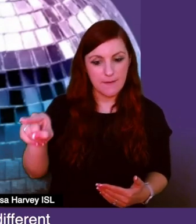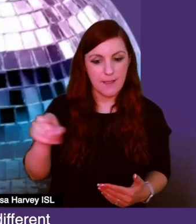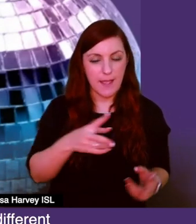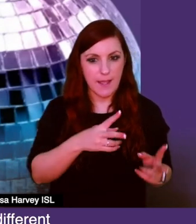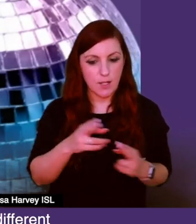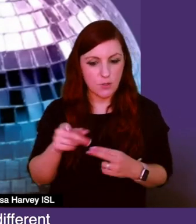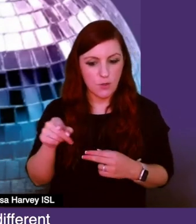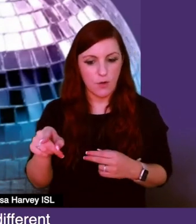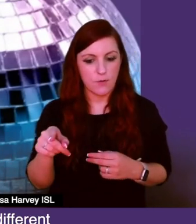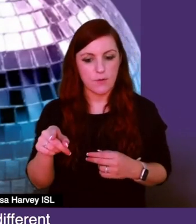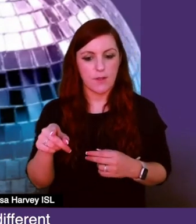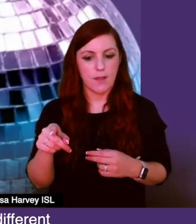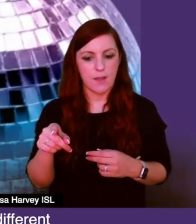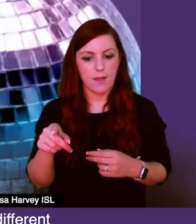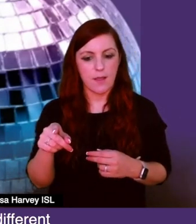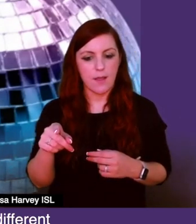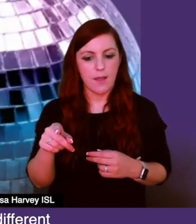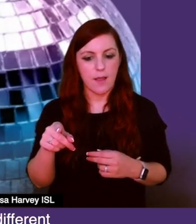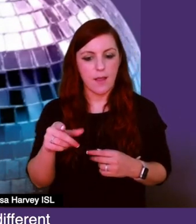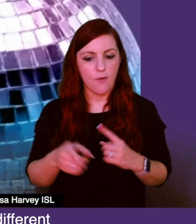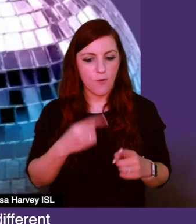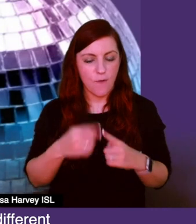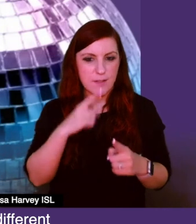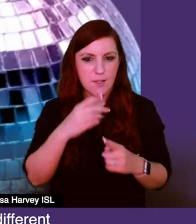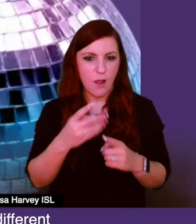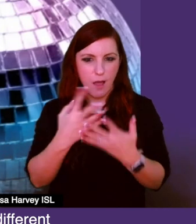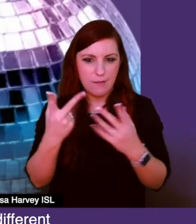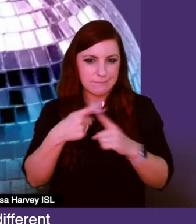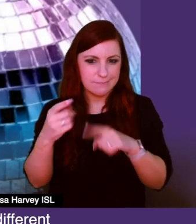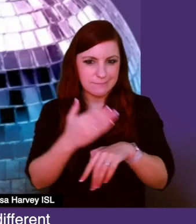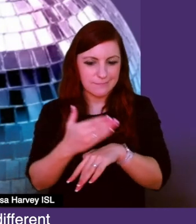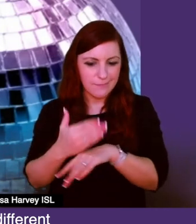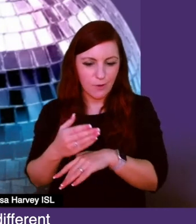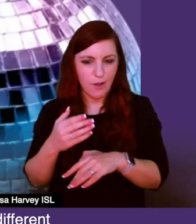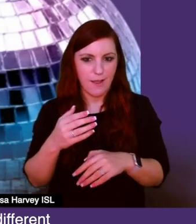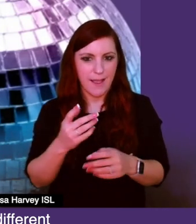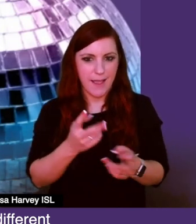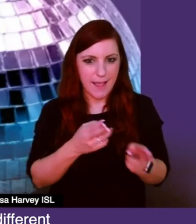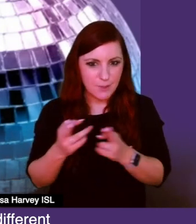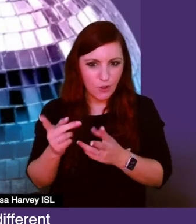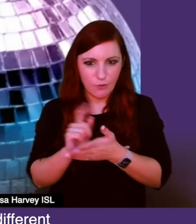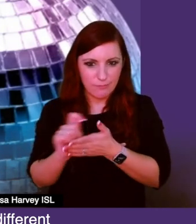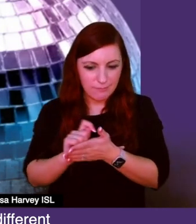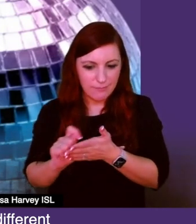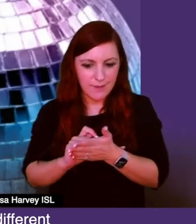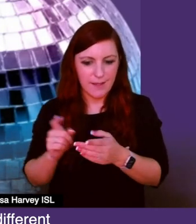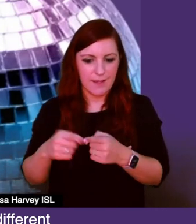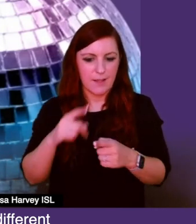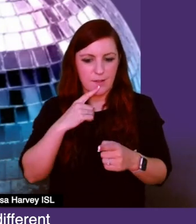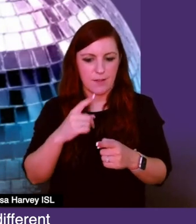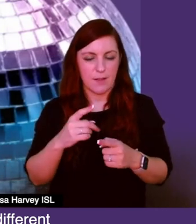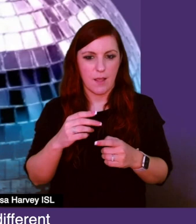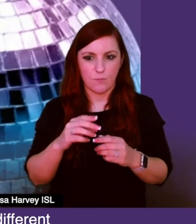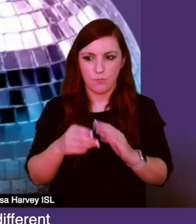editor and a journalist and has done many different articles and has specialized